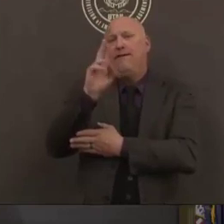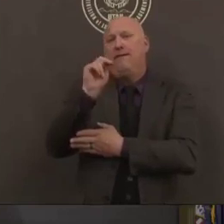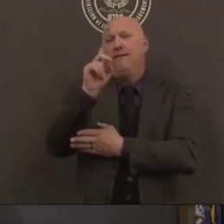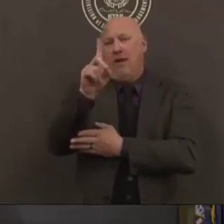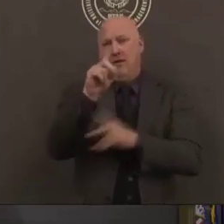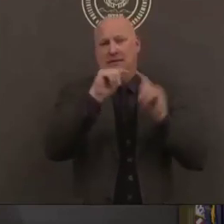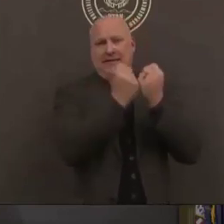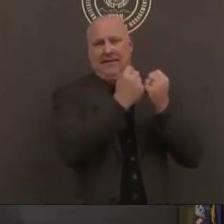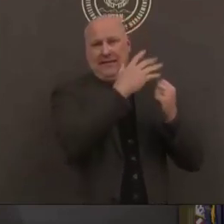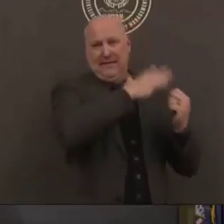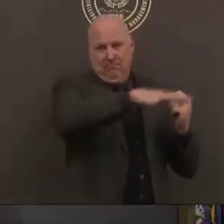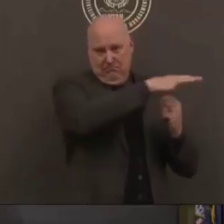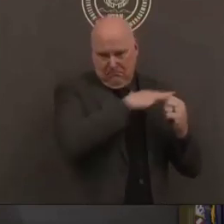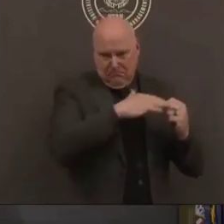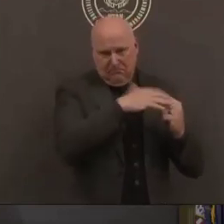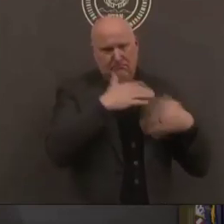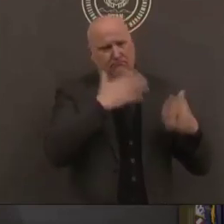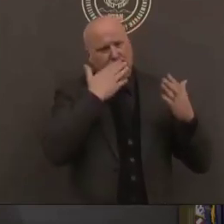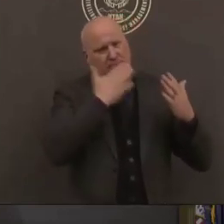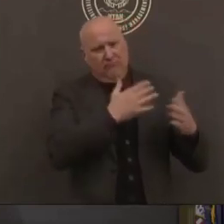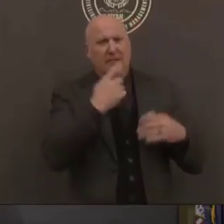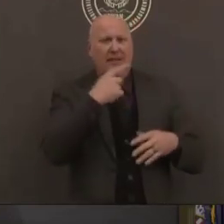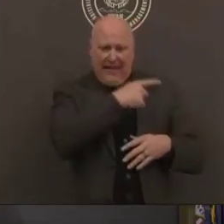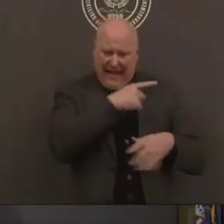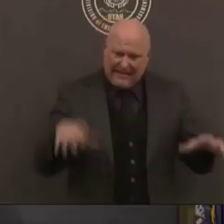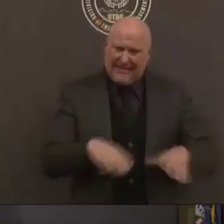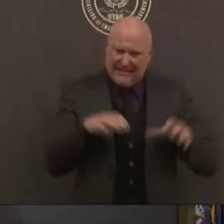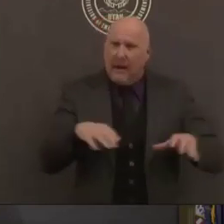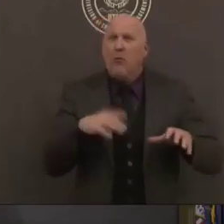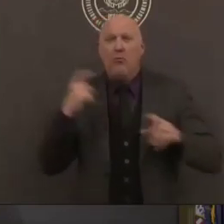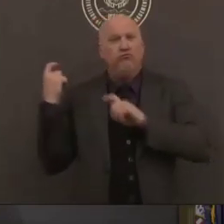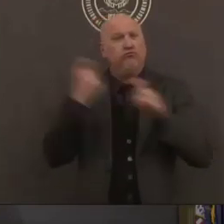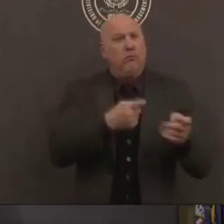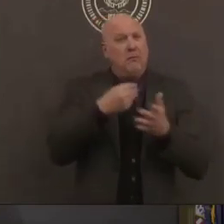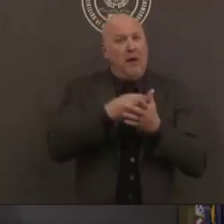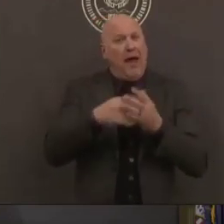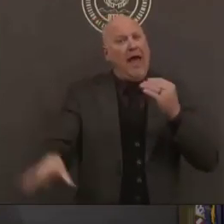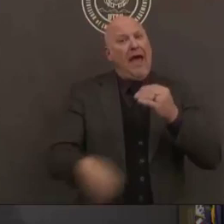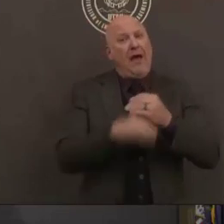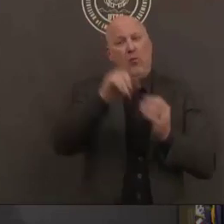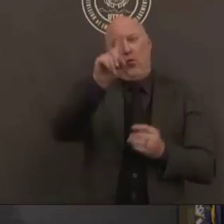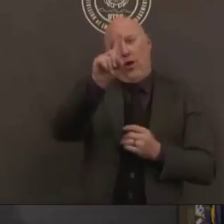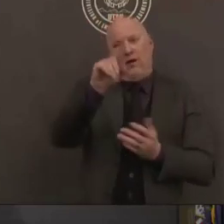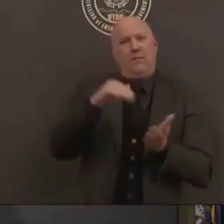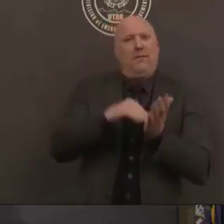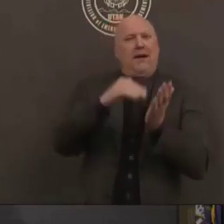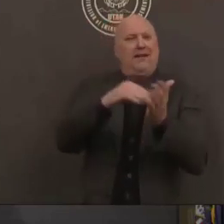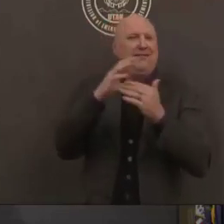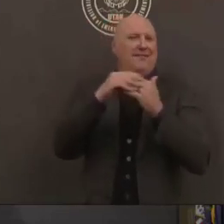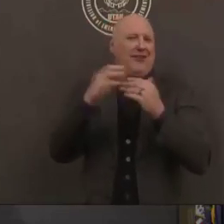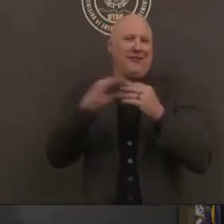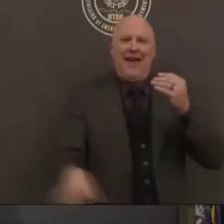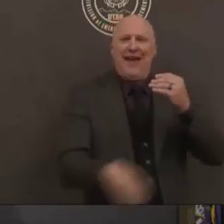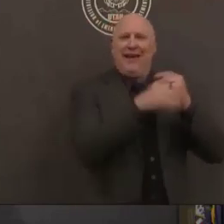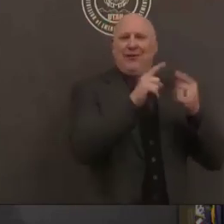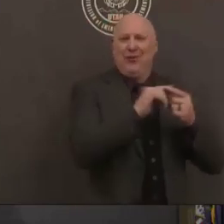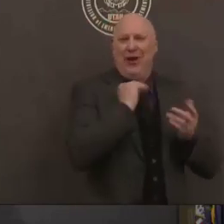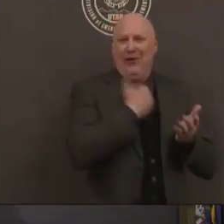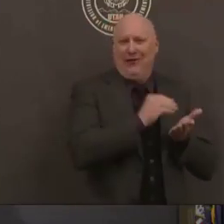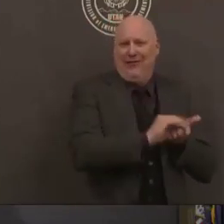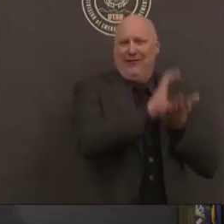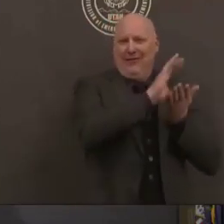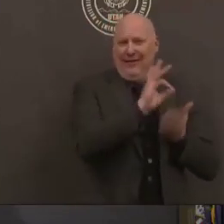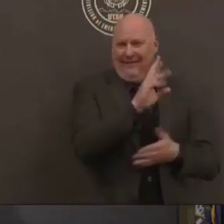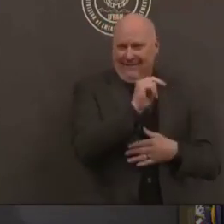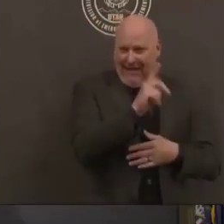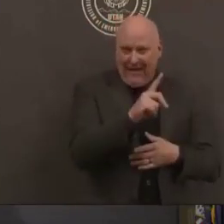their foundation, they have added $1 million to the loan fund out of a desire to help small businesses during